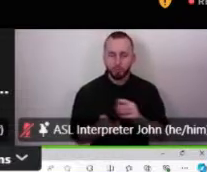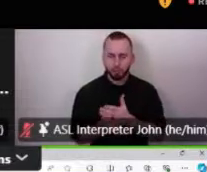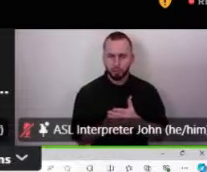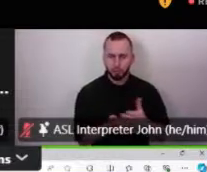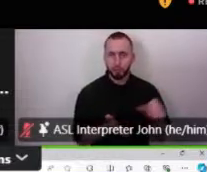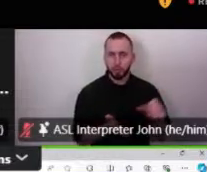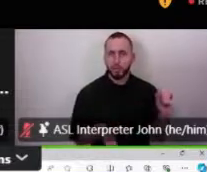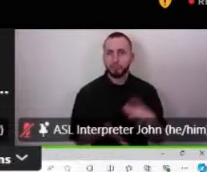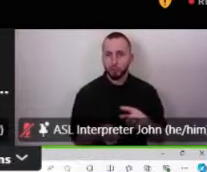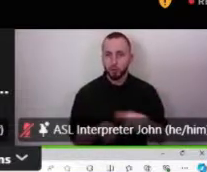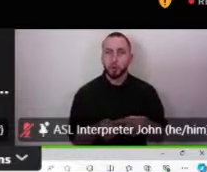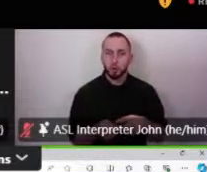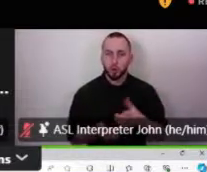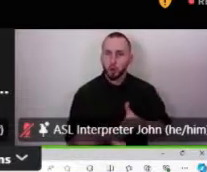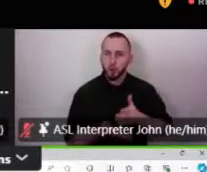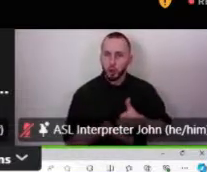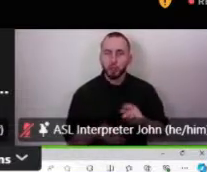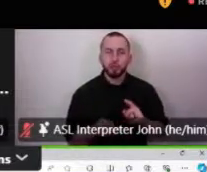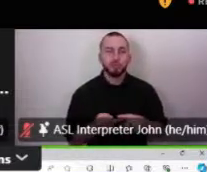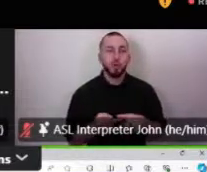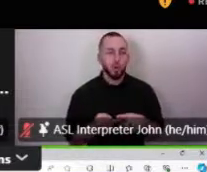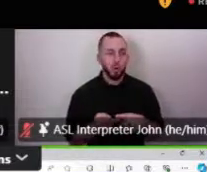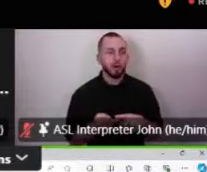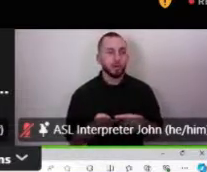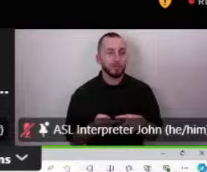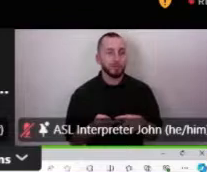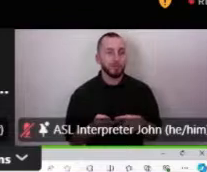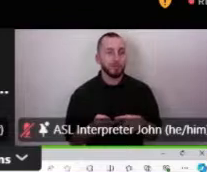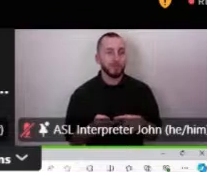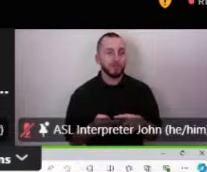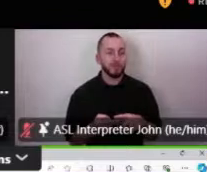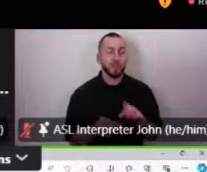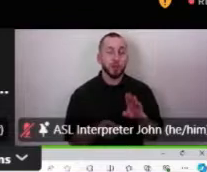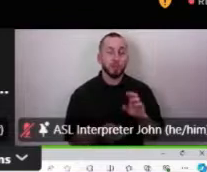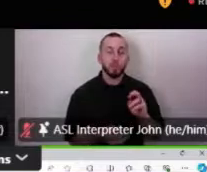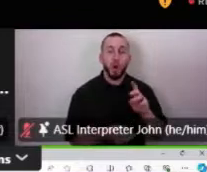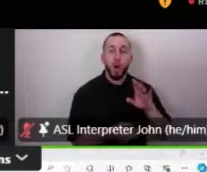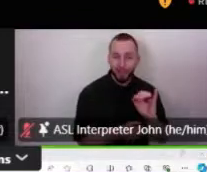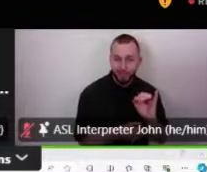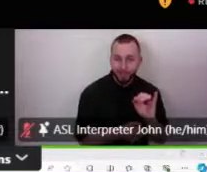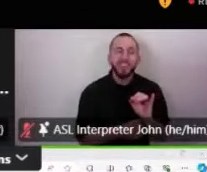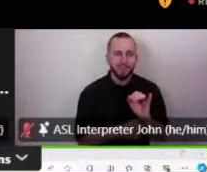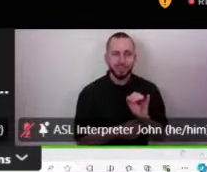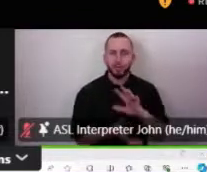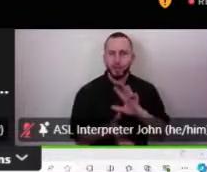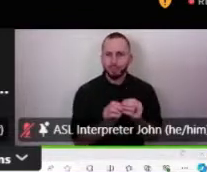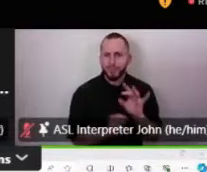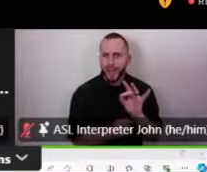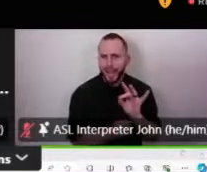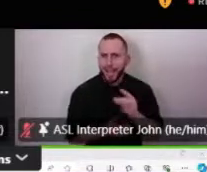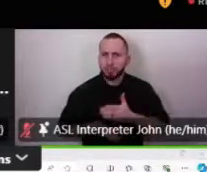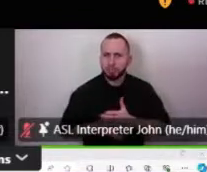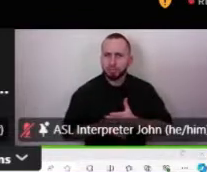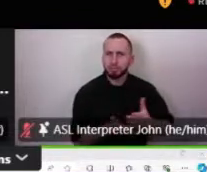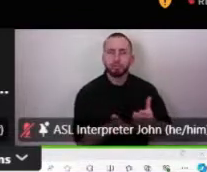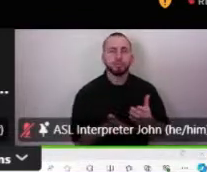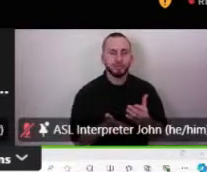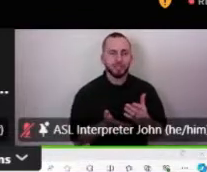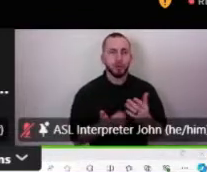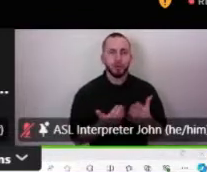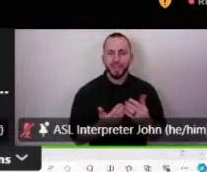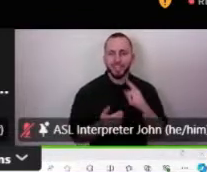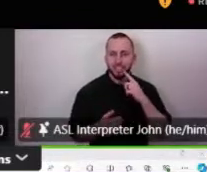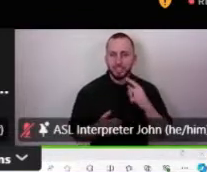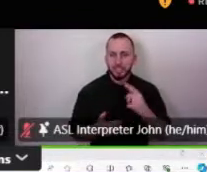8 broccoli florets, grabbing an apple. So thinking about how maybe you could stack some of these so that you're able to